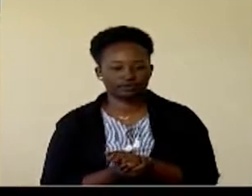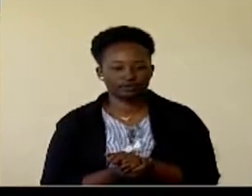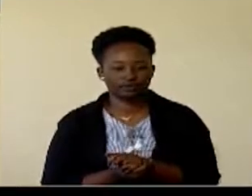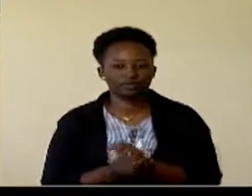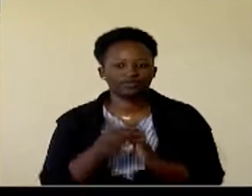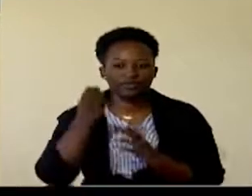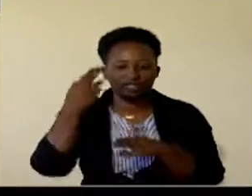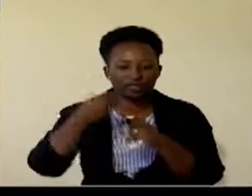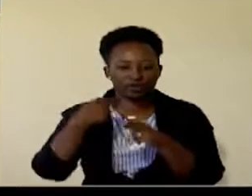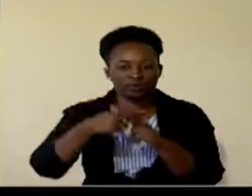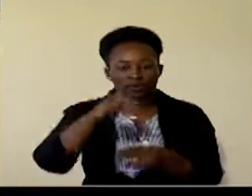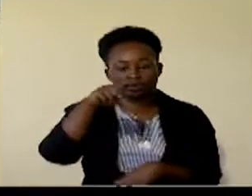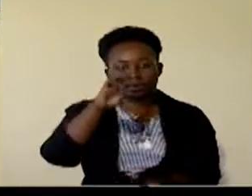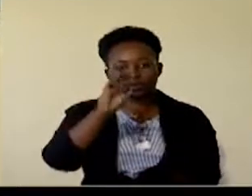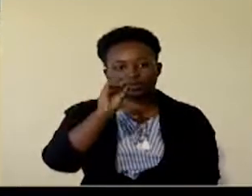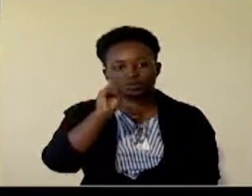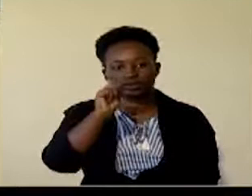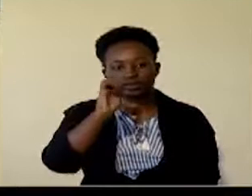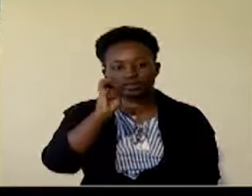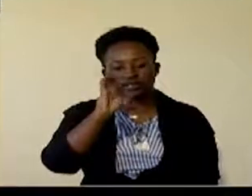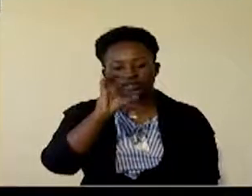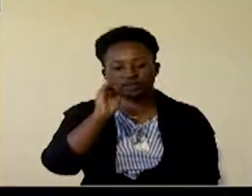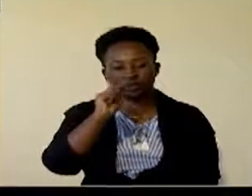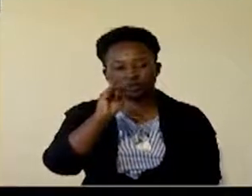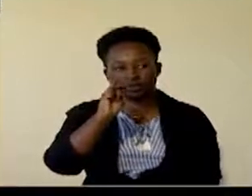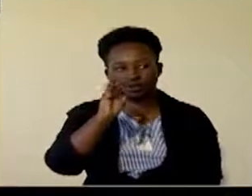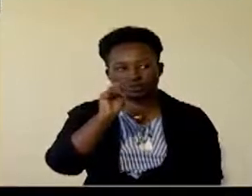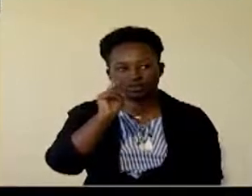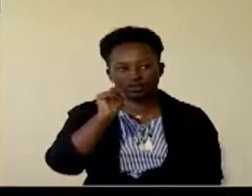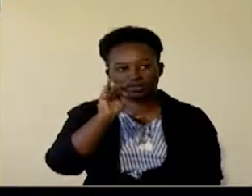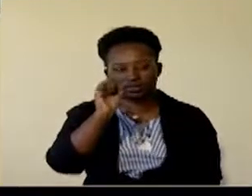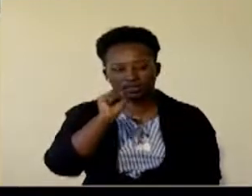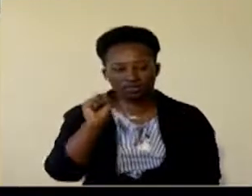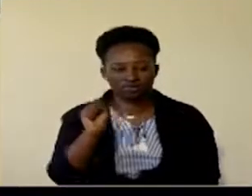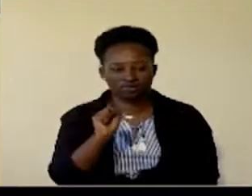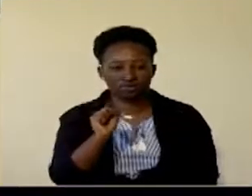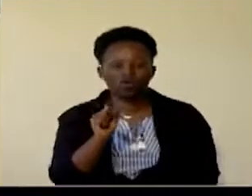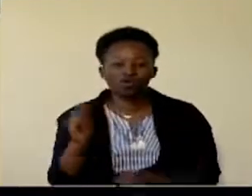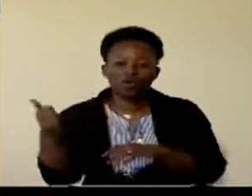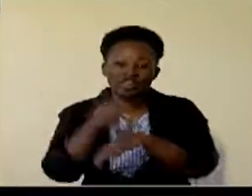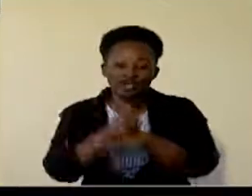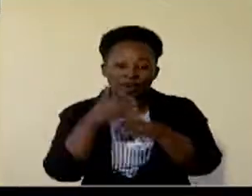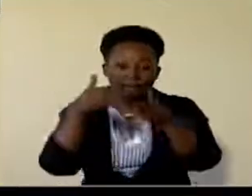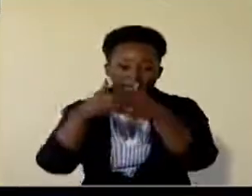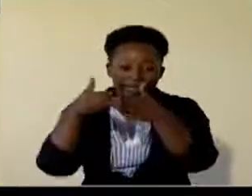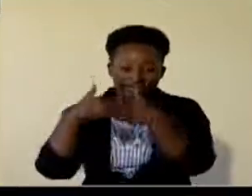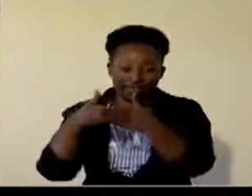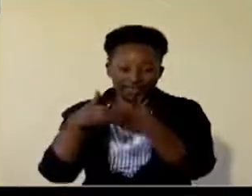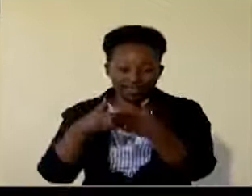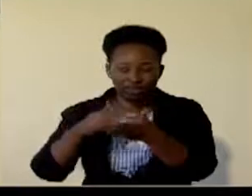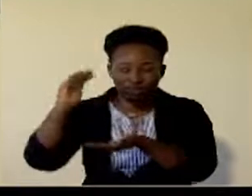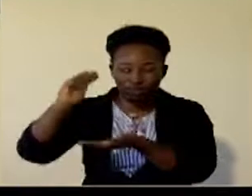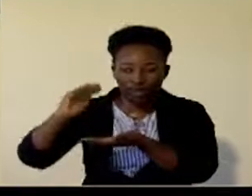That is protectionism. You're putting barriers in order to discourage people to import goods from